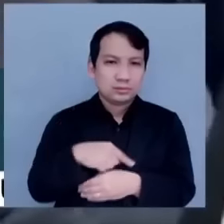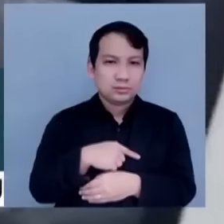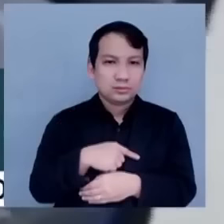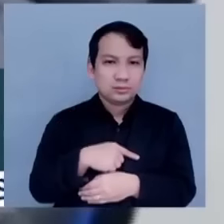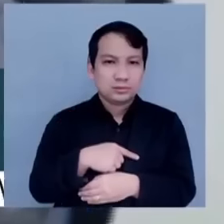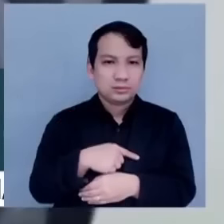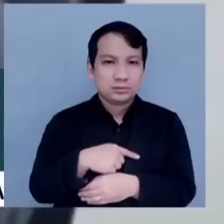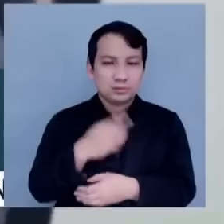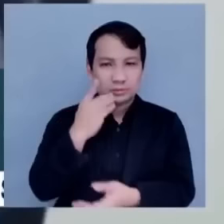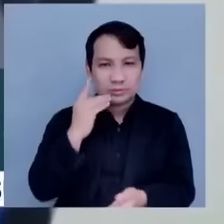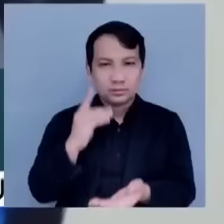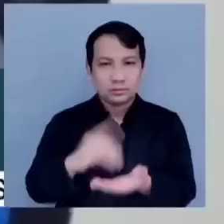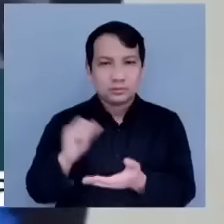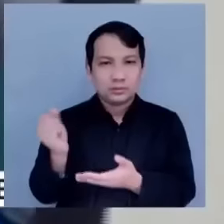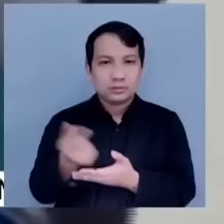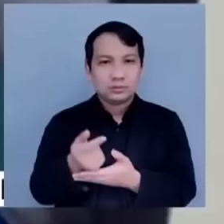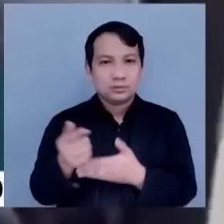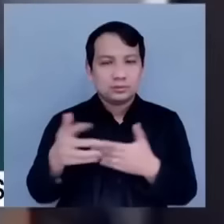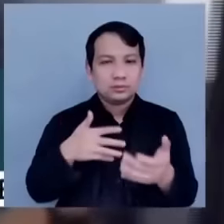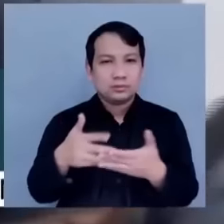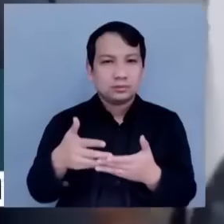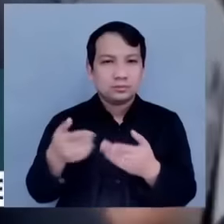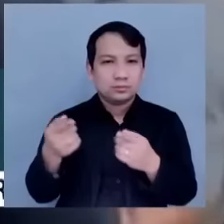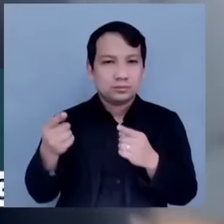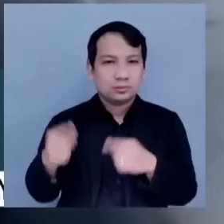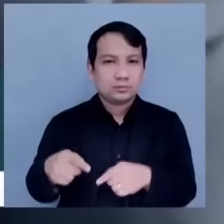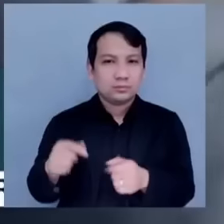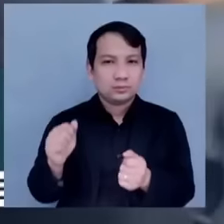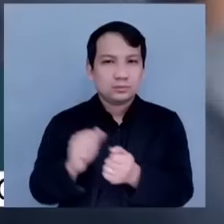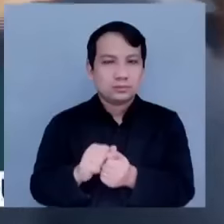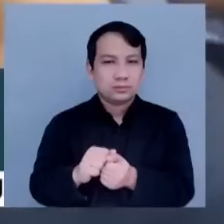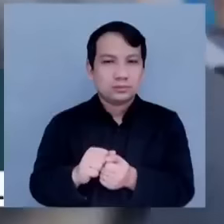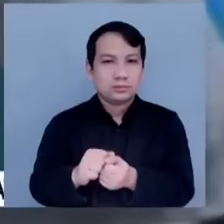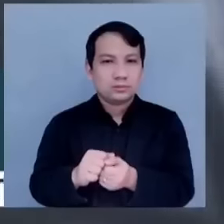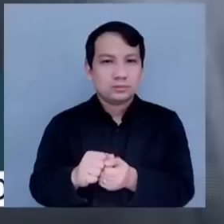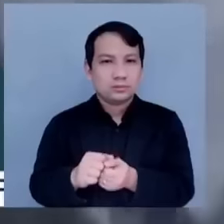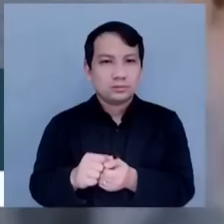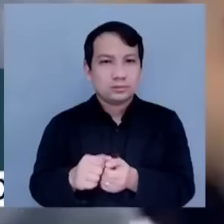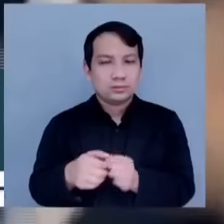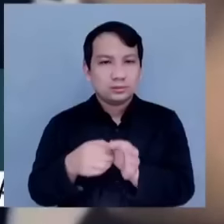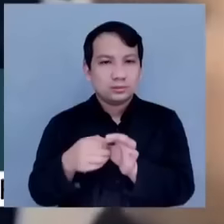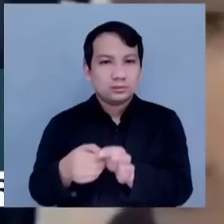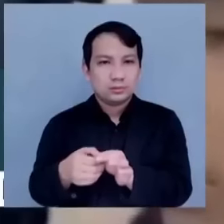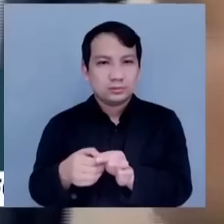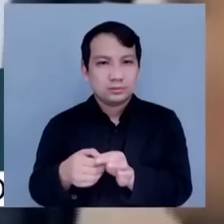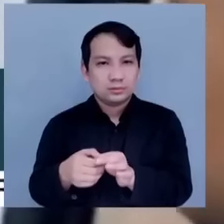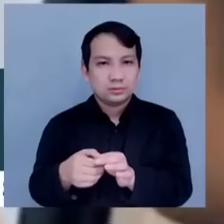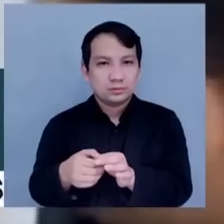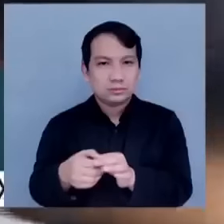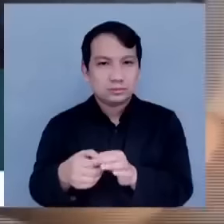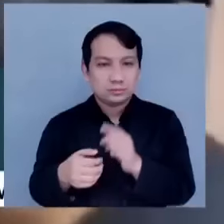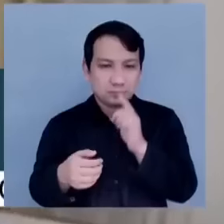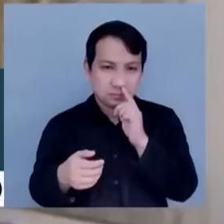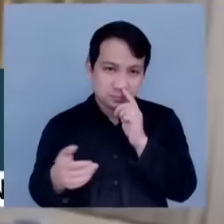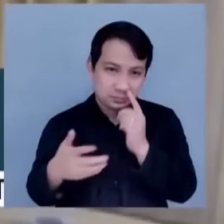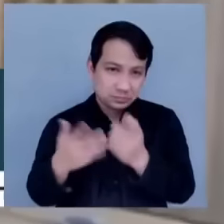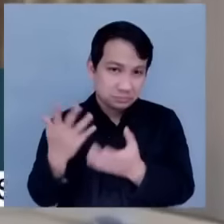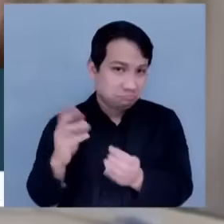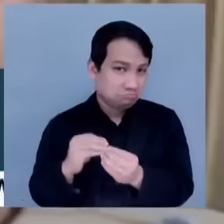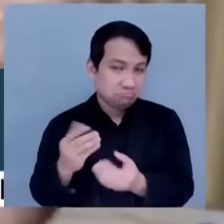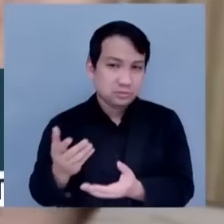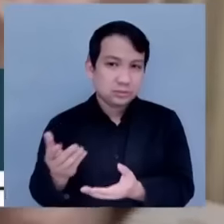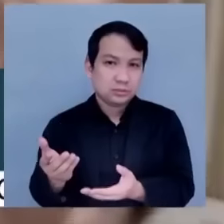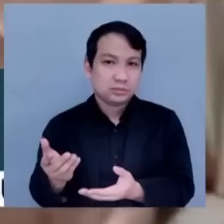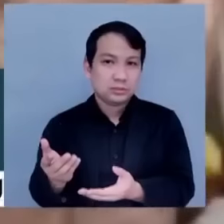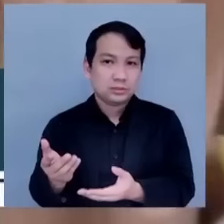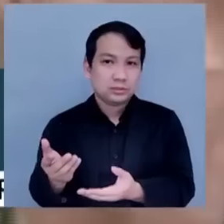document everything so that whatever will happen, nandyan. Fortunately, siguro she was